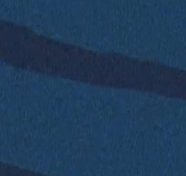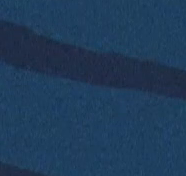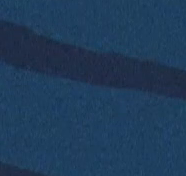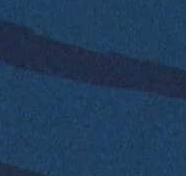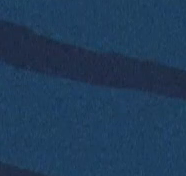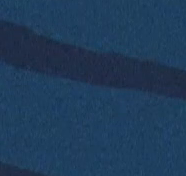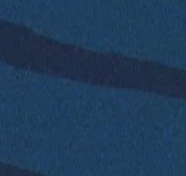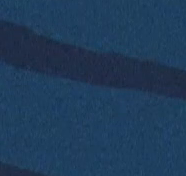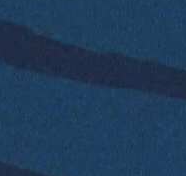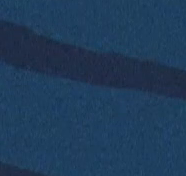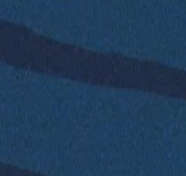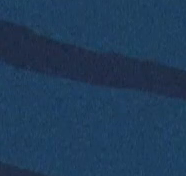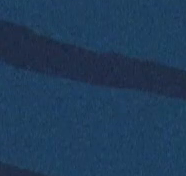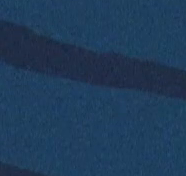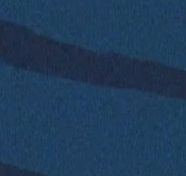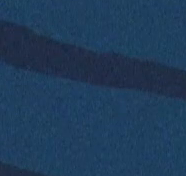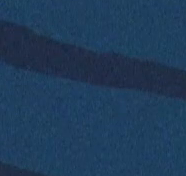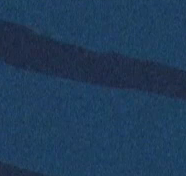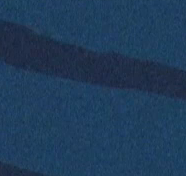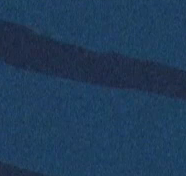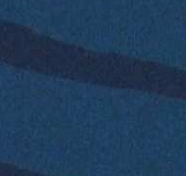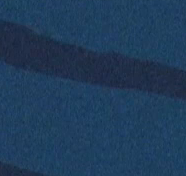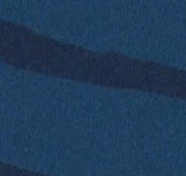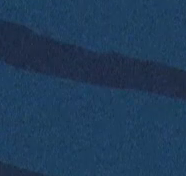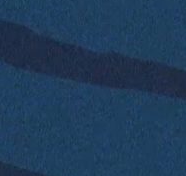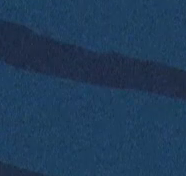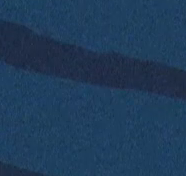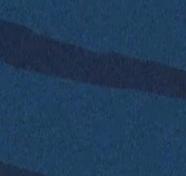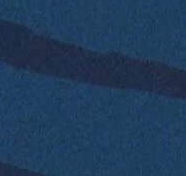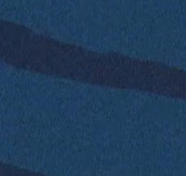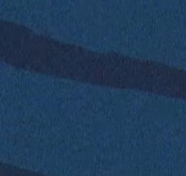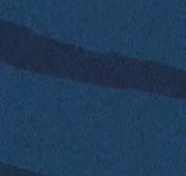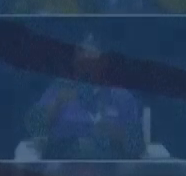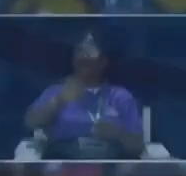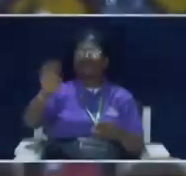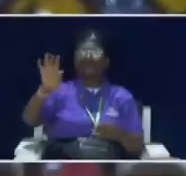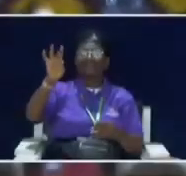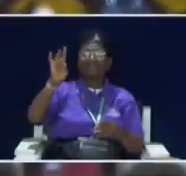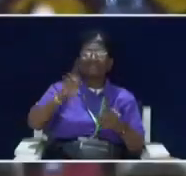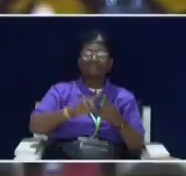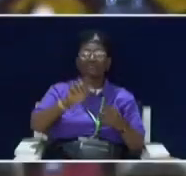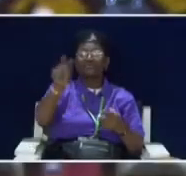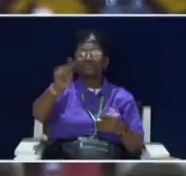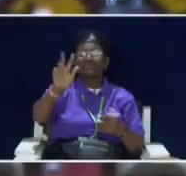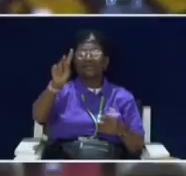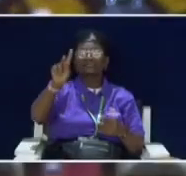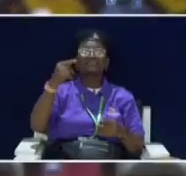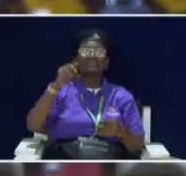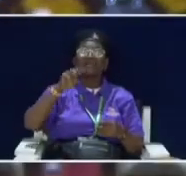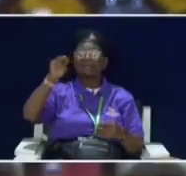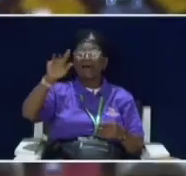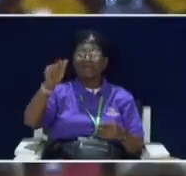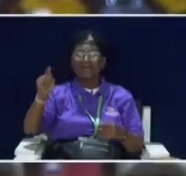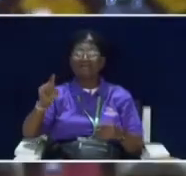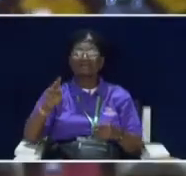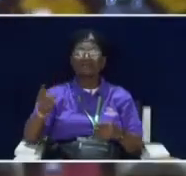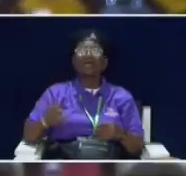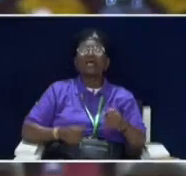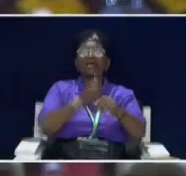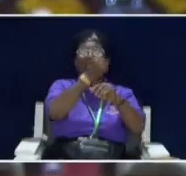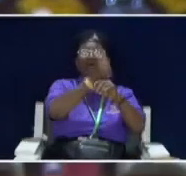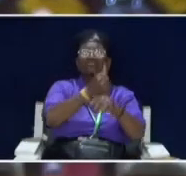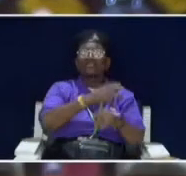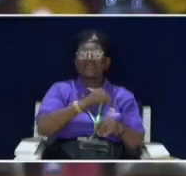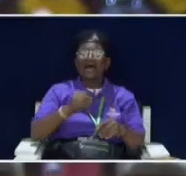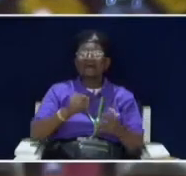Exodus 17 verse 8 to 13. Exodus 17 verse 8 to 13. The Amalekites were a mountain.